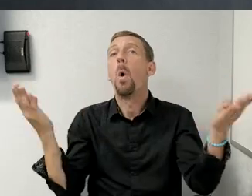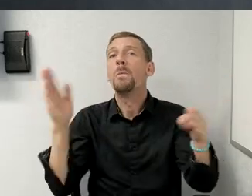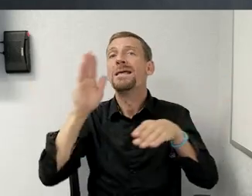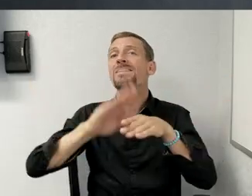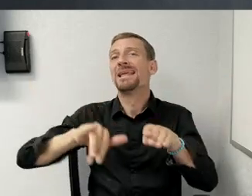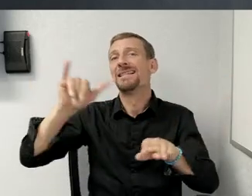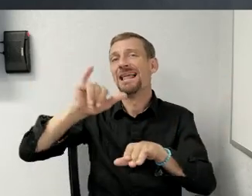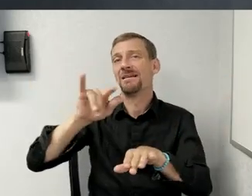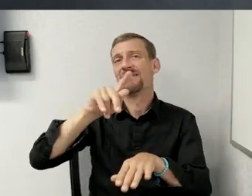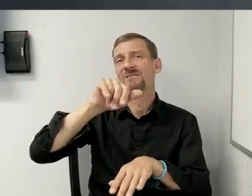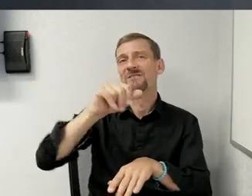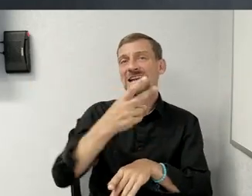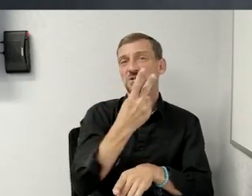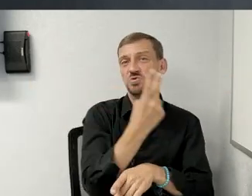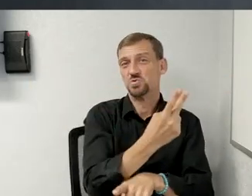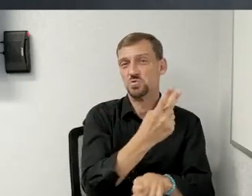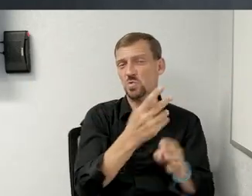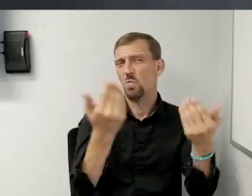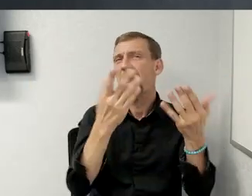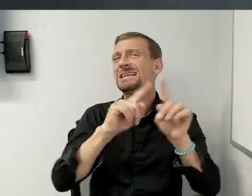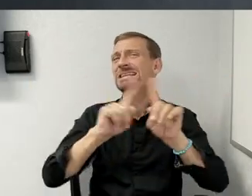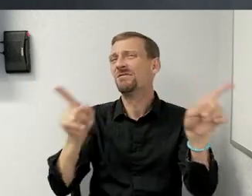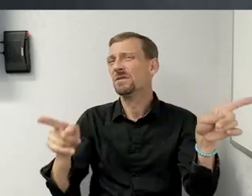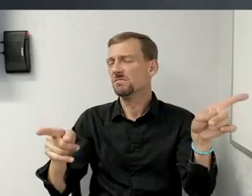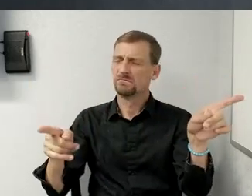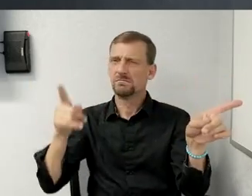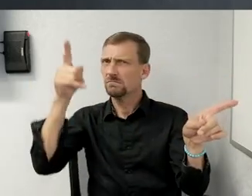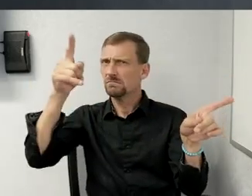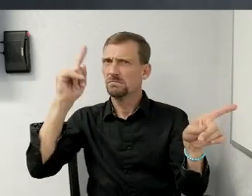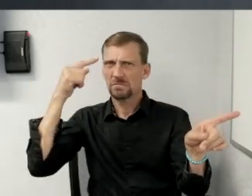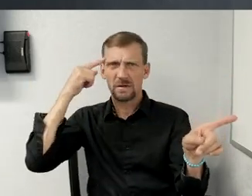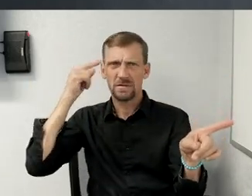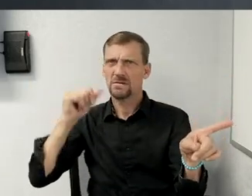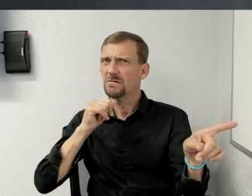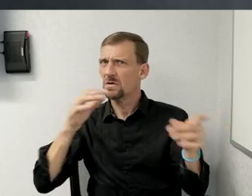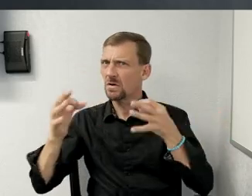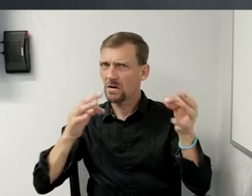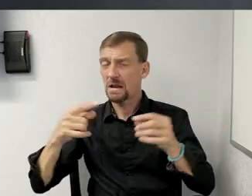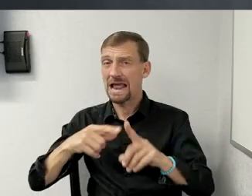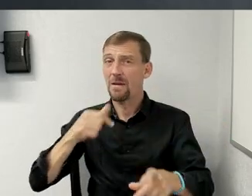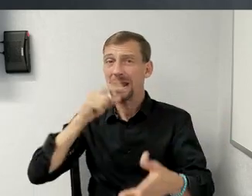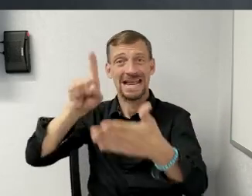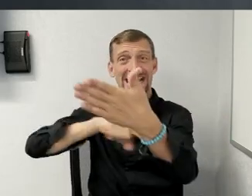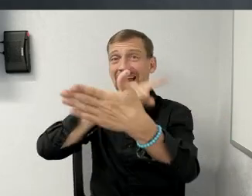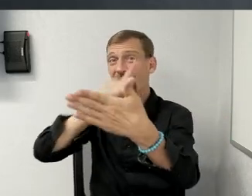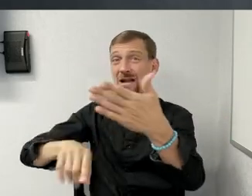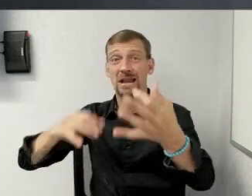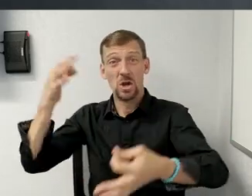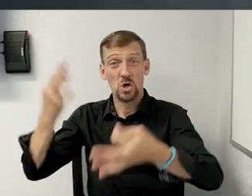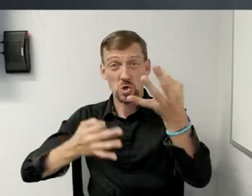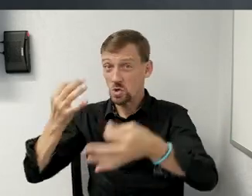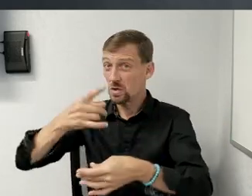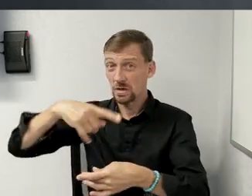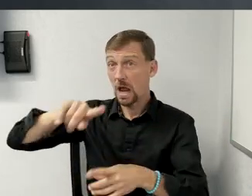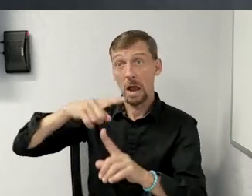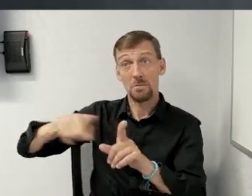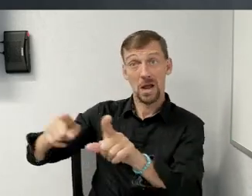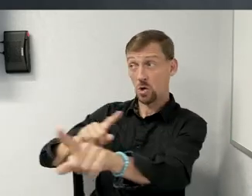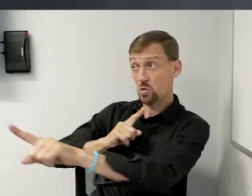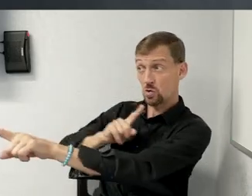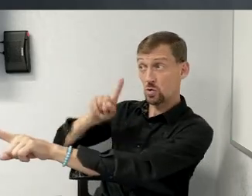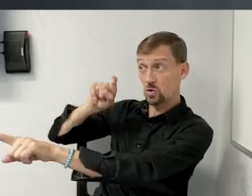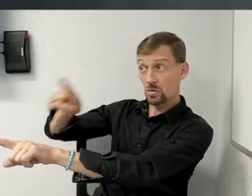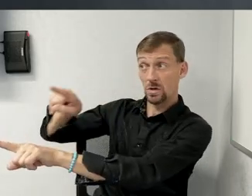Phase 2. So I'm not going to criticize or judge the Board of Supervisors. But are you concerned about